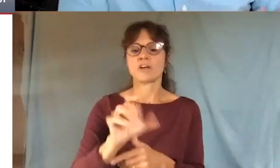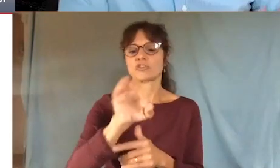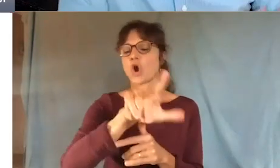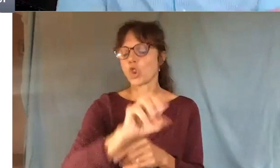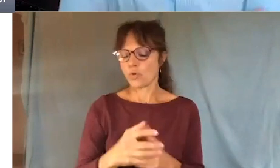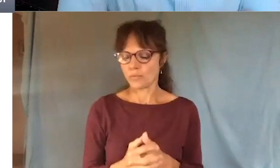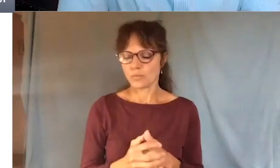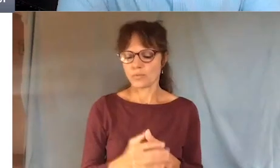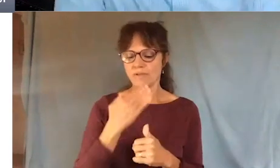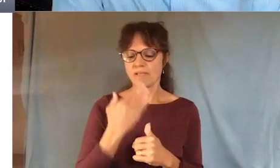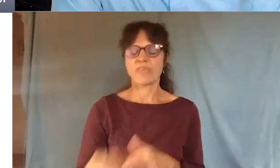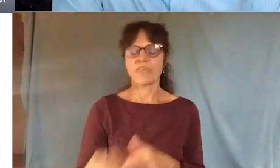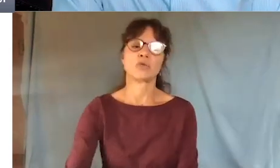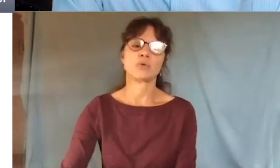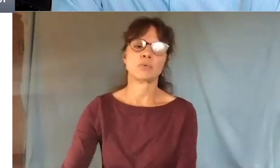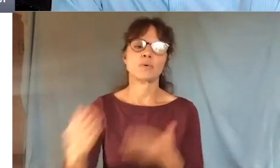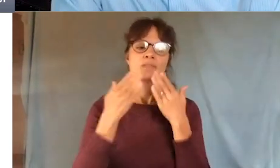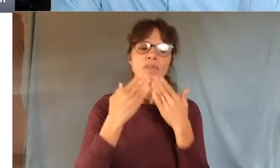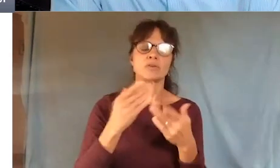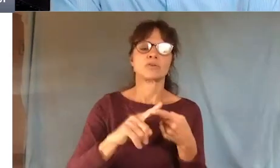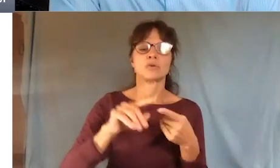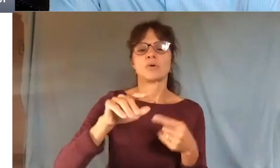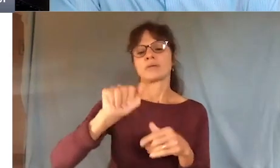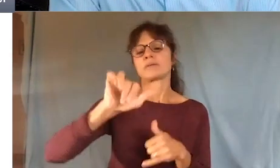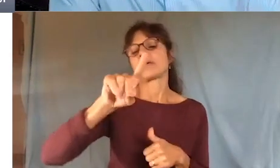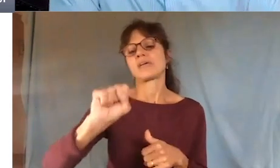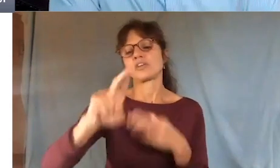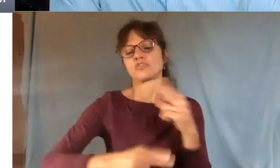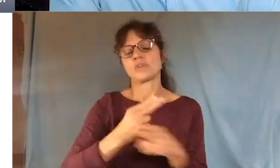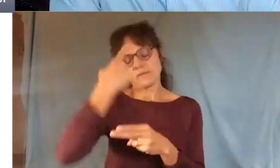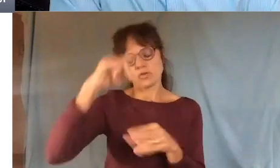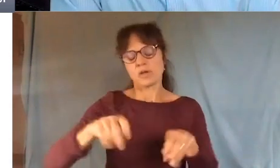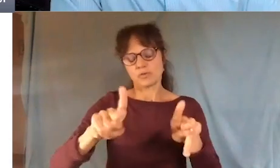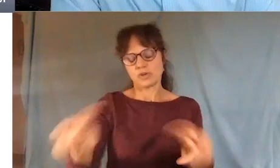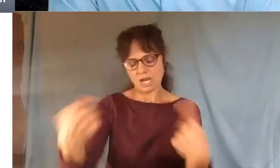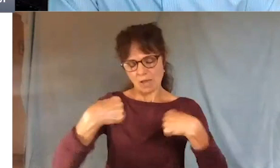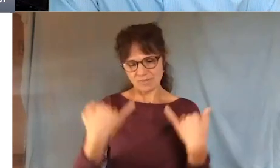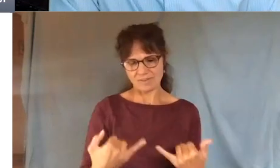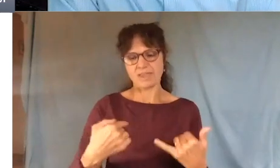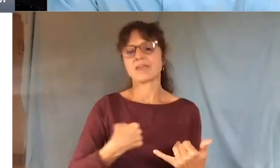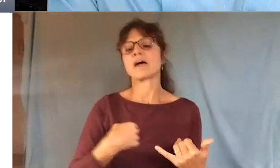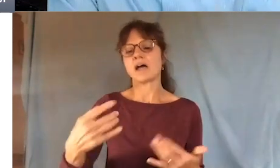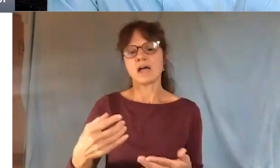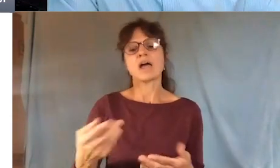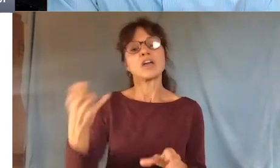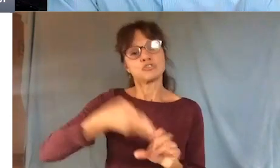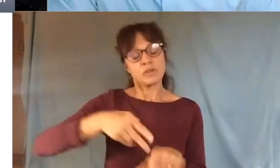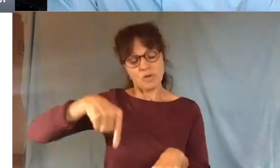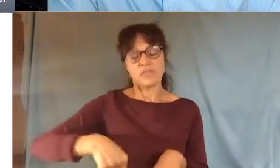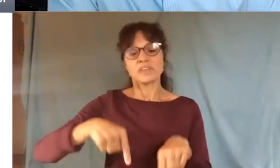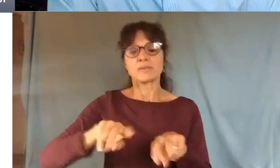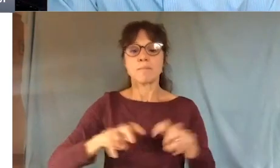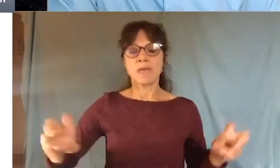Well, thank you, Tyler, and thank you to AIDS United for the opportunity to be here and join you on this opening panel